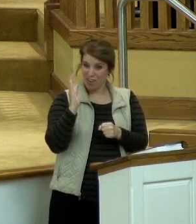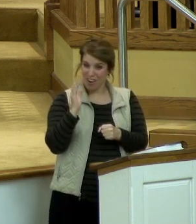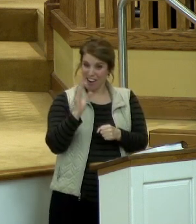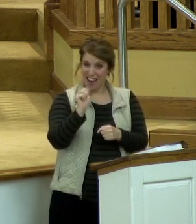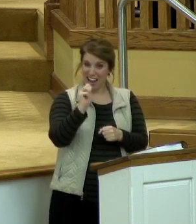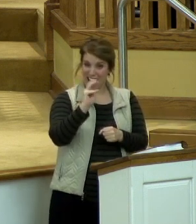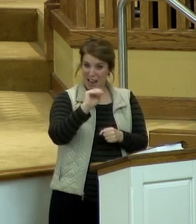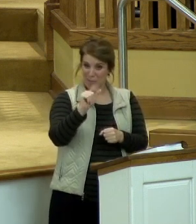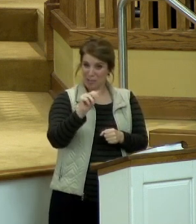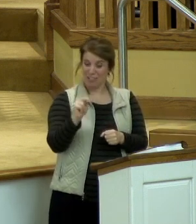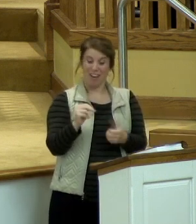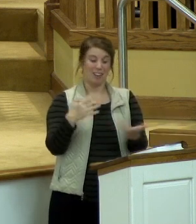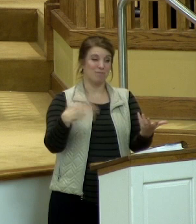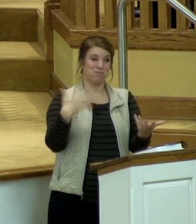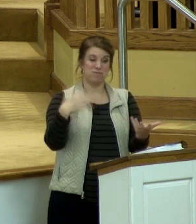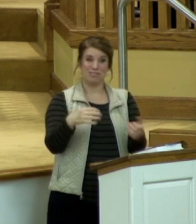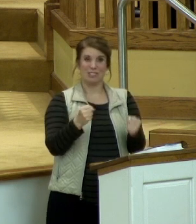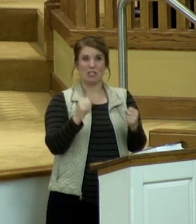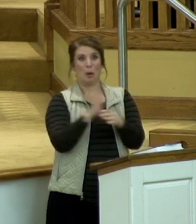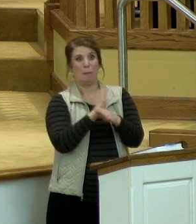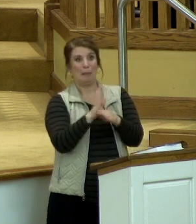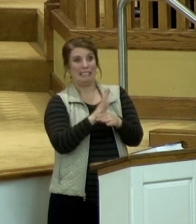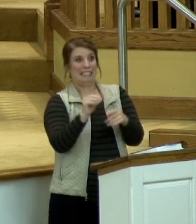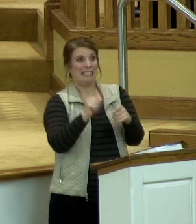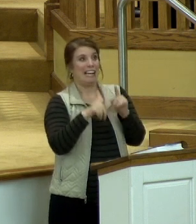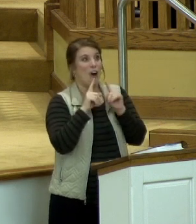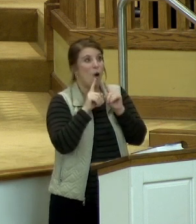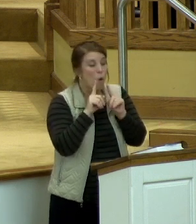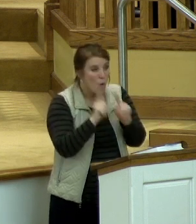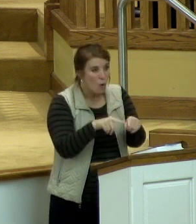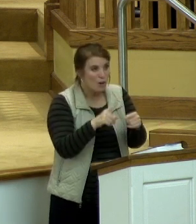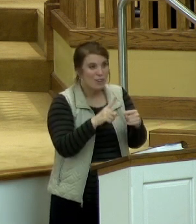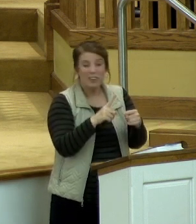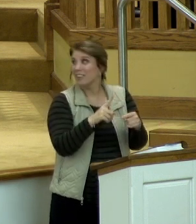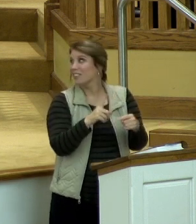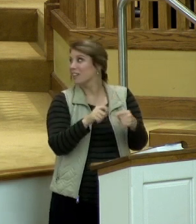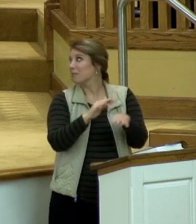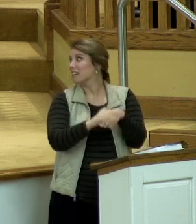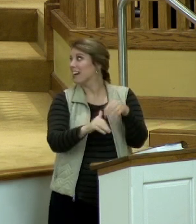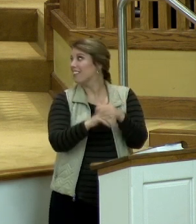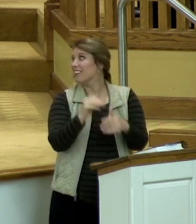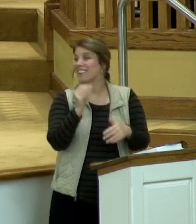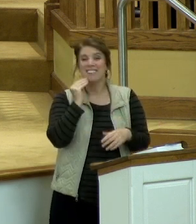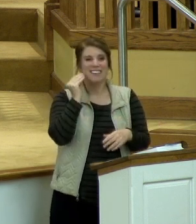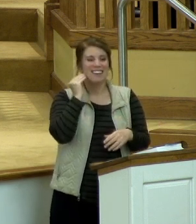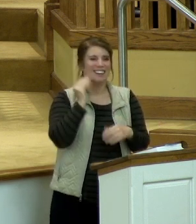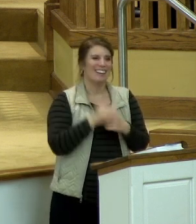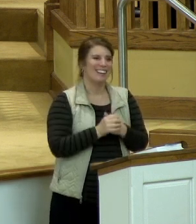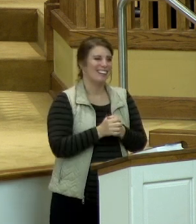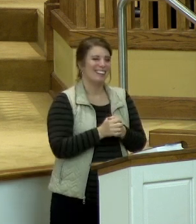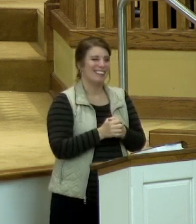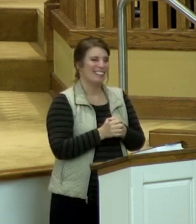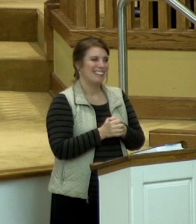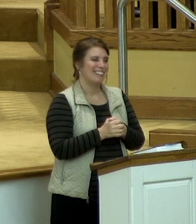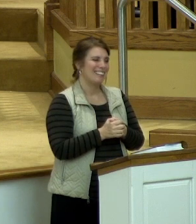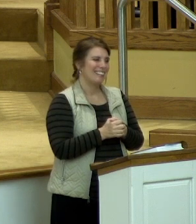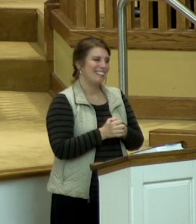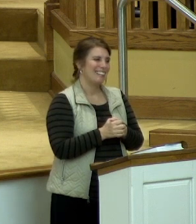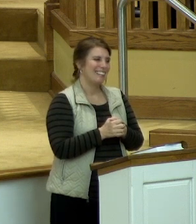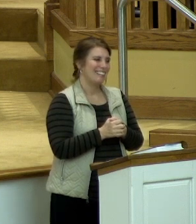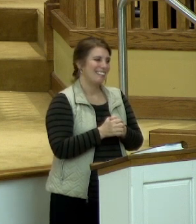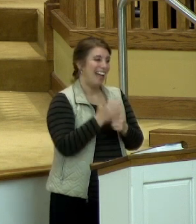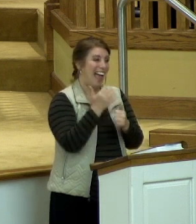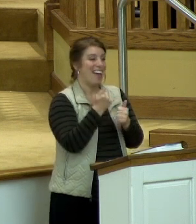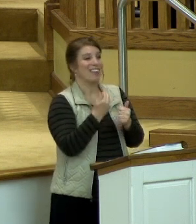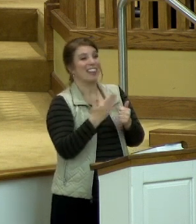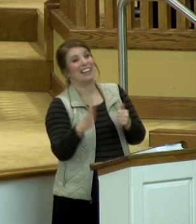Amazon was so overloaded. We're so busy now, we can't even order Amazon from the comforts of our wherever we're sitting, whether it's home, at work, or wherever. It's just everything's